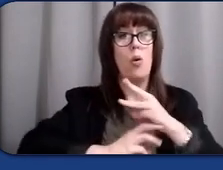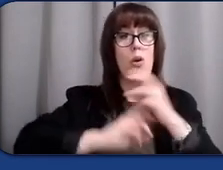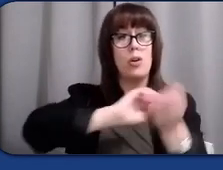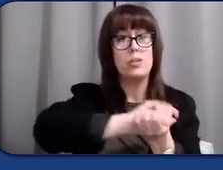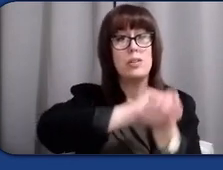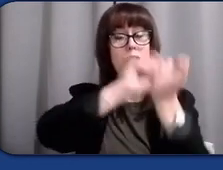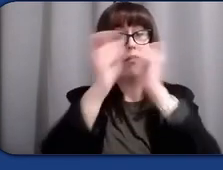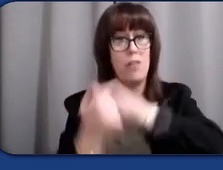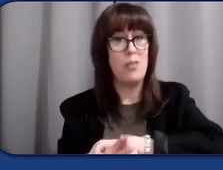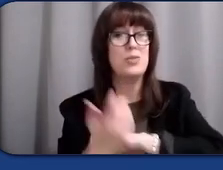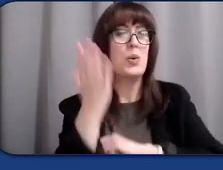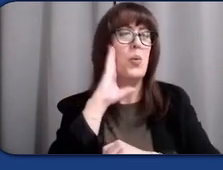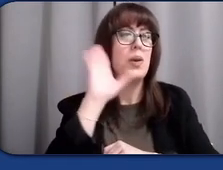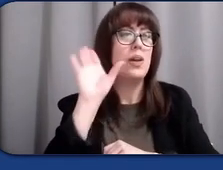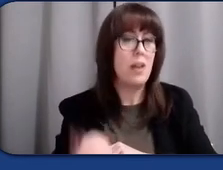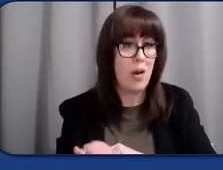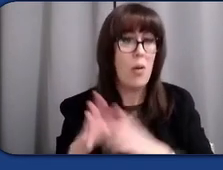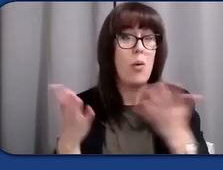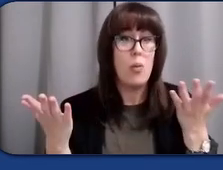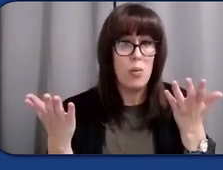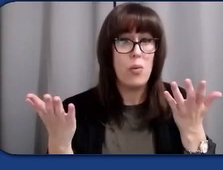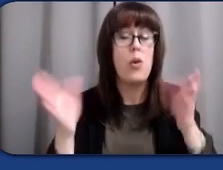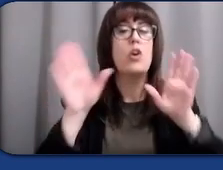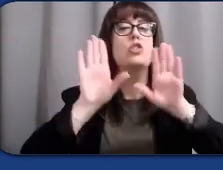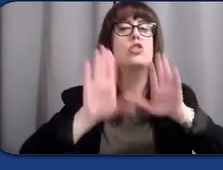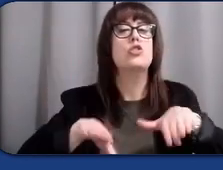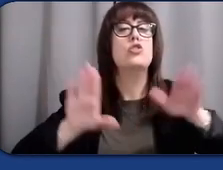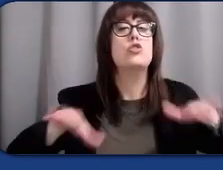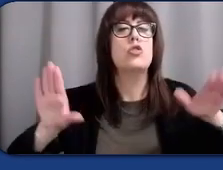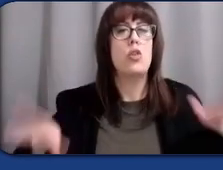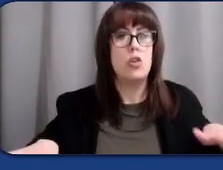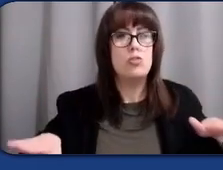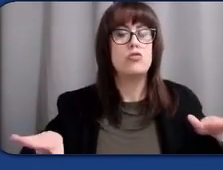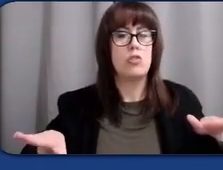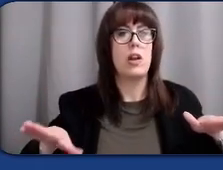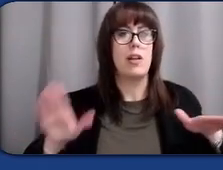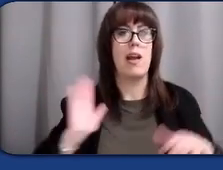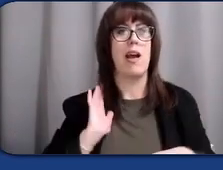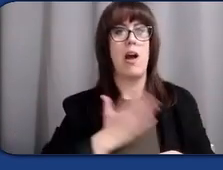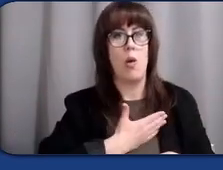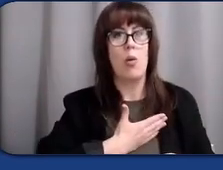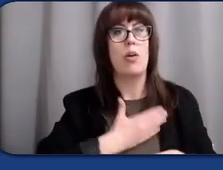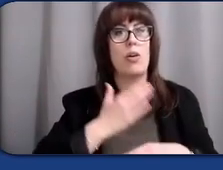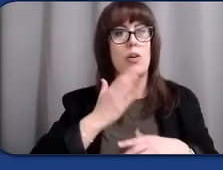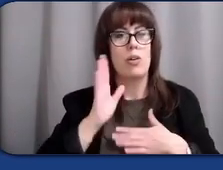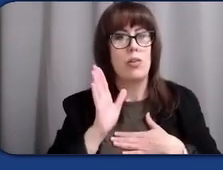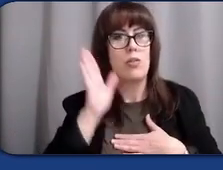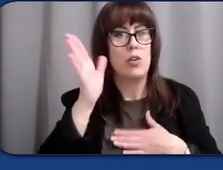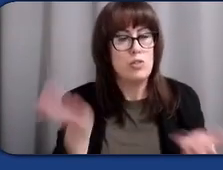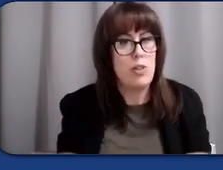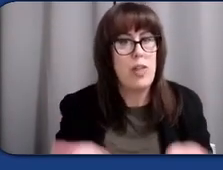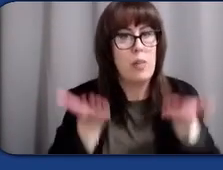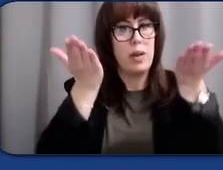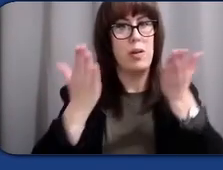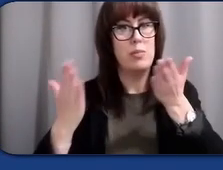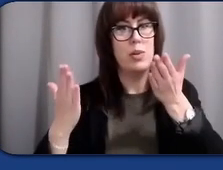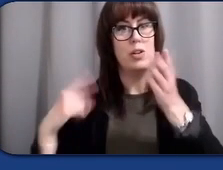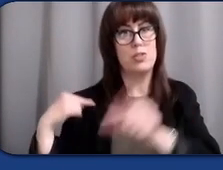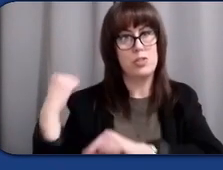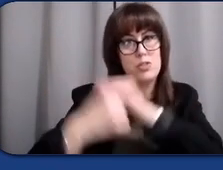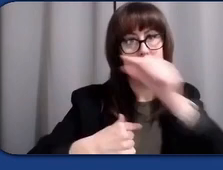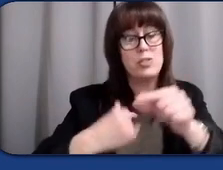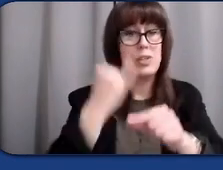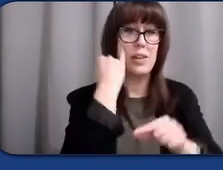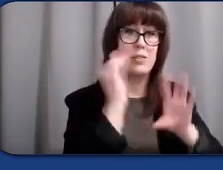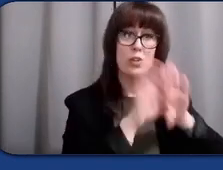people who build up the generation that we want. So if you give a very good foundation to these children, we have a better